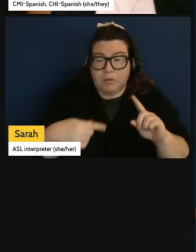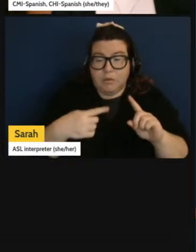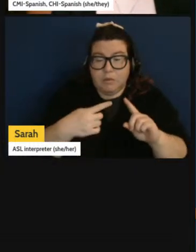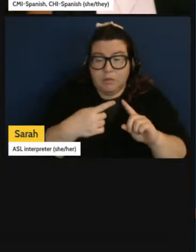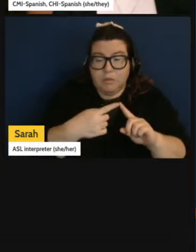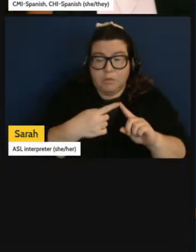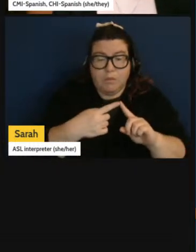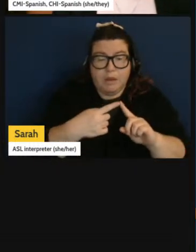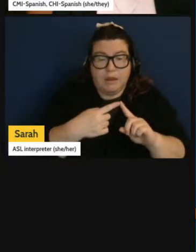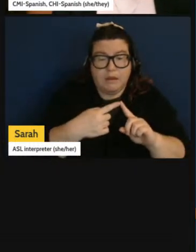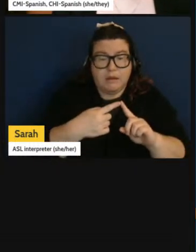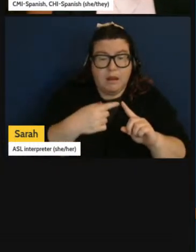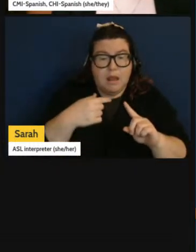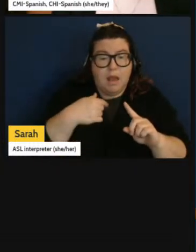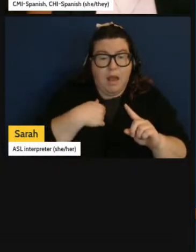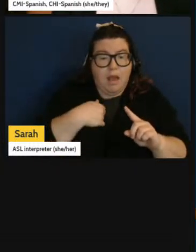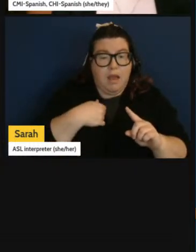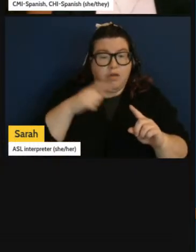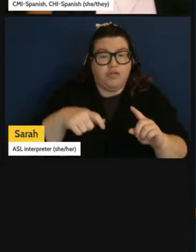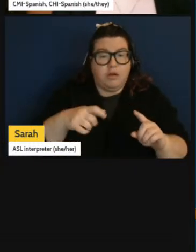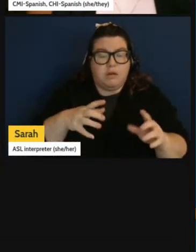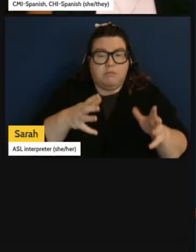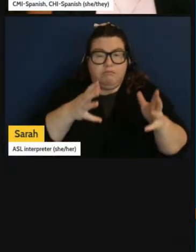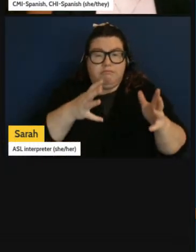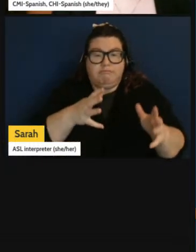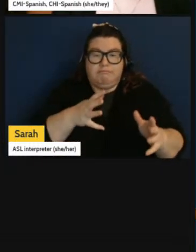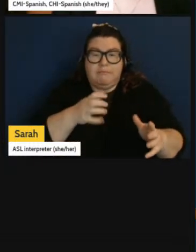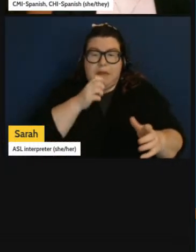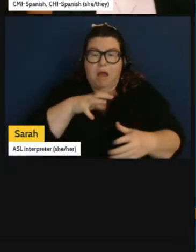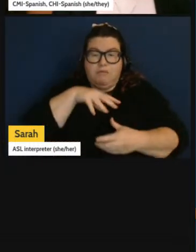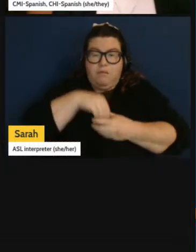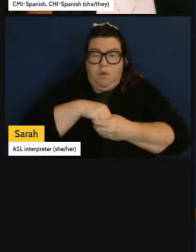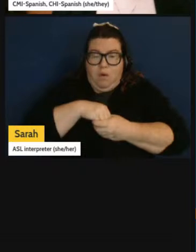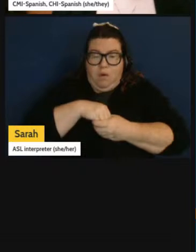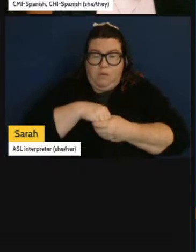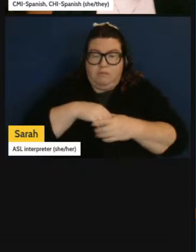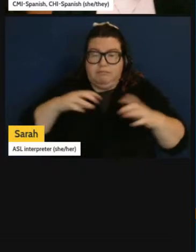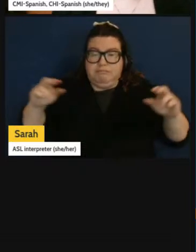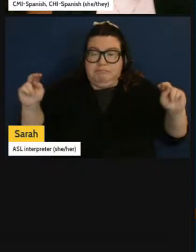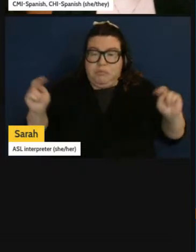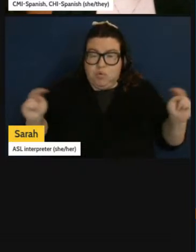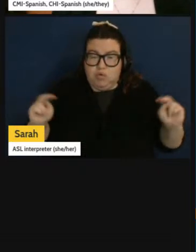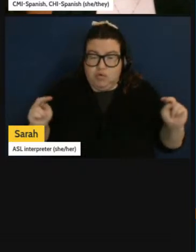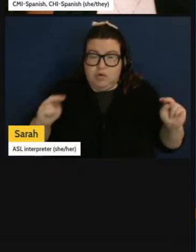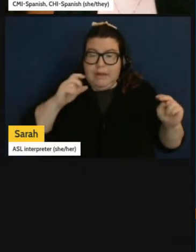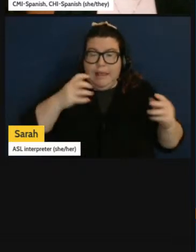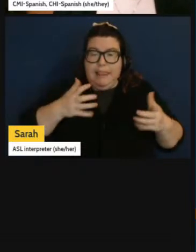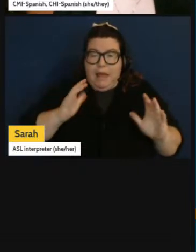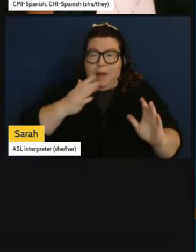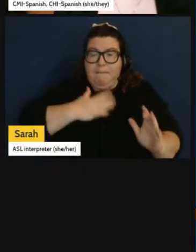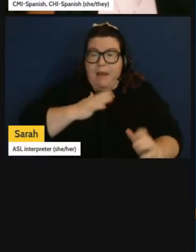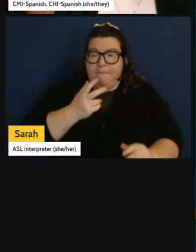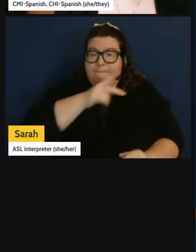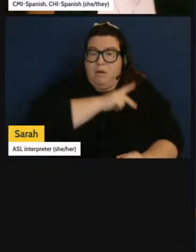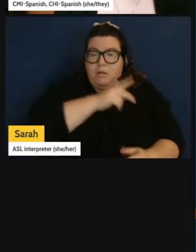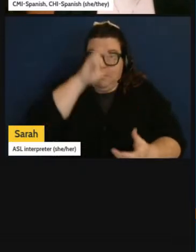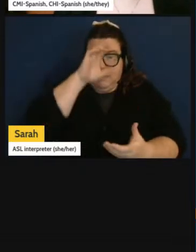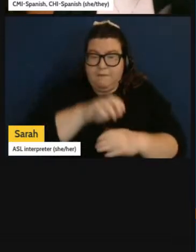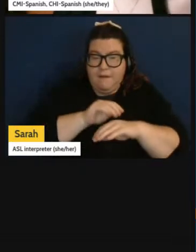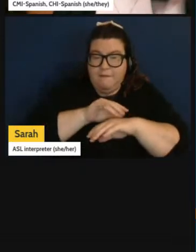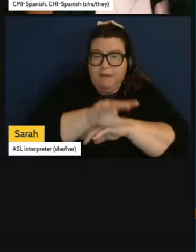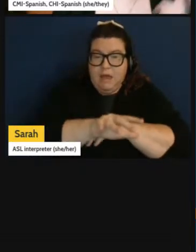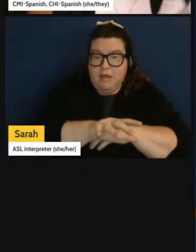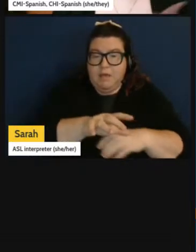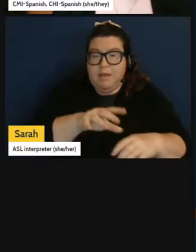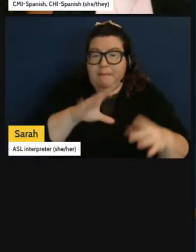I should remain impartial and not let my own beliefs affect the message. Agree or